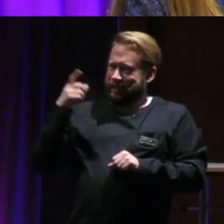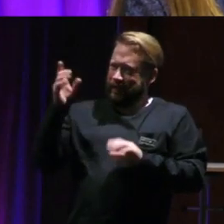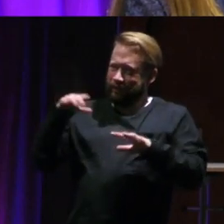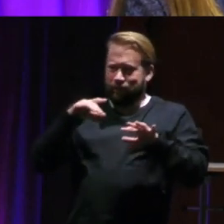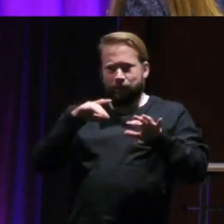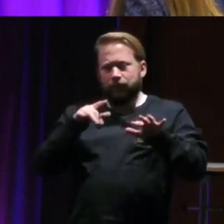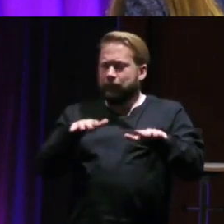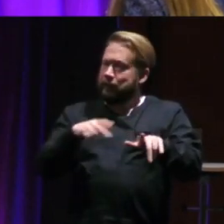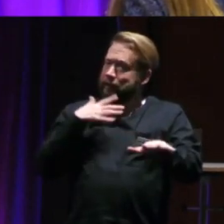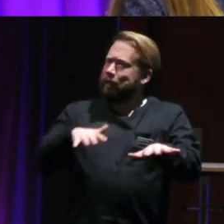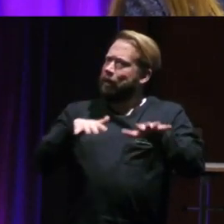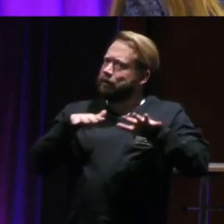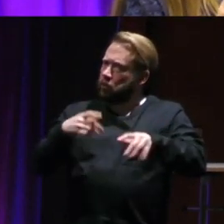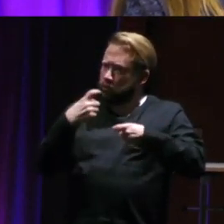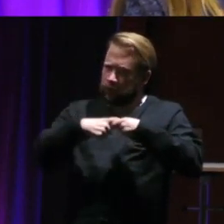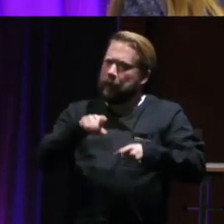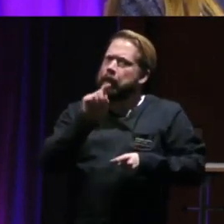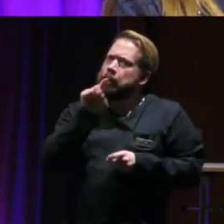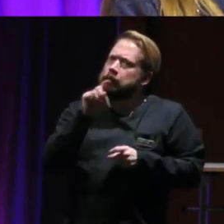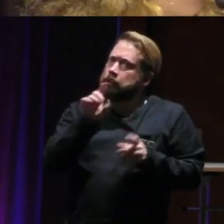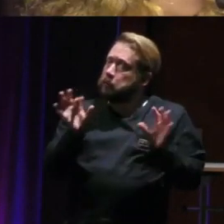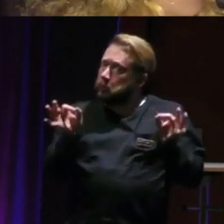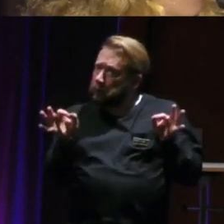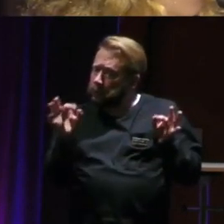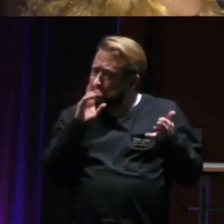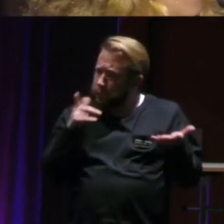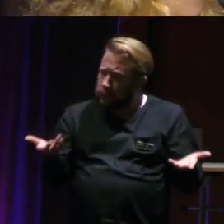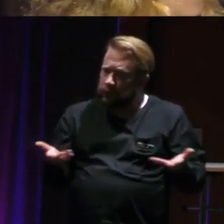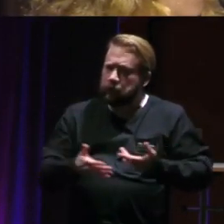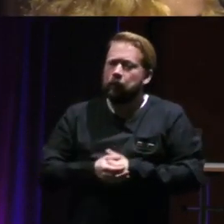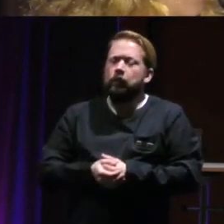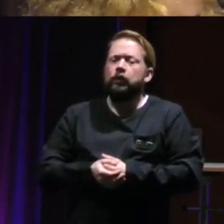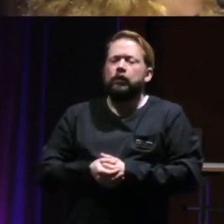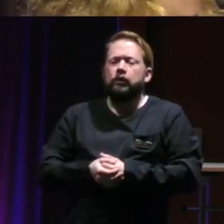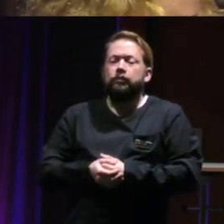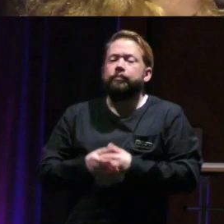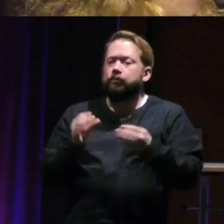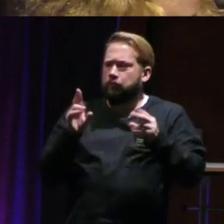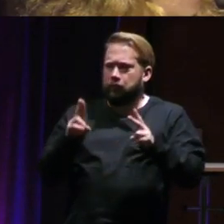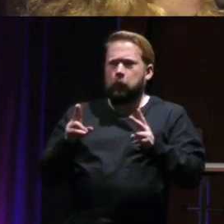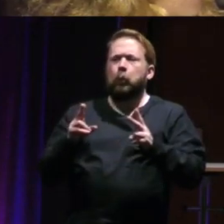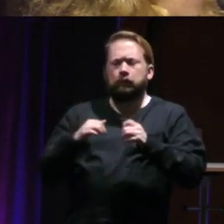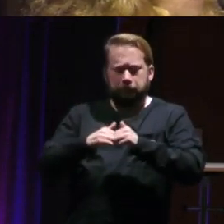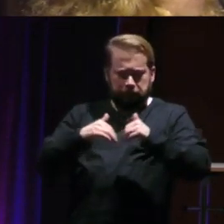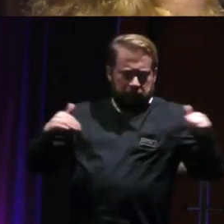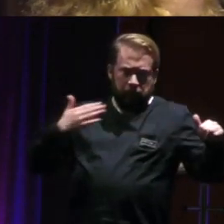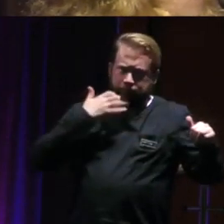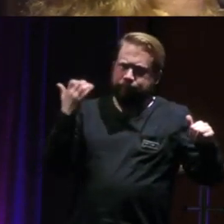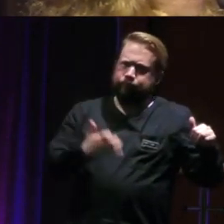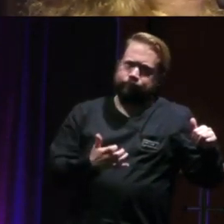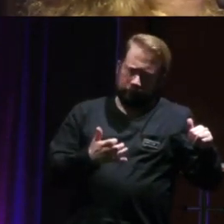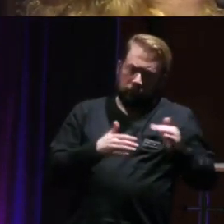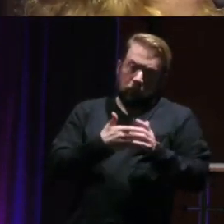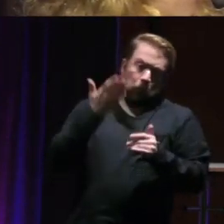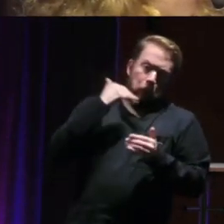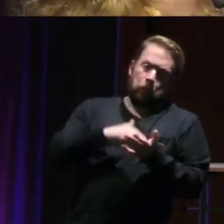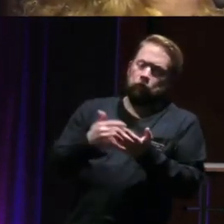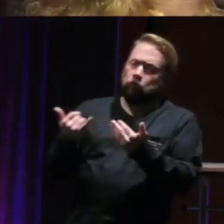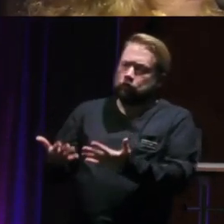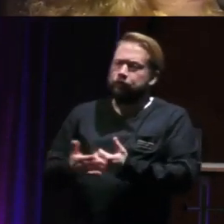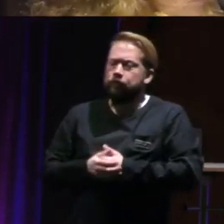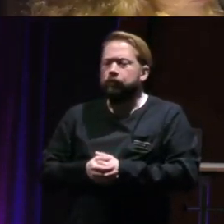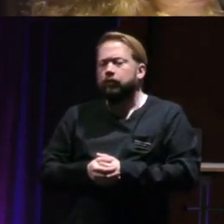music? Or is it similar? Yeah, there is quite a lot of differences. I mean, the